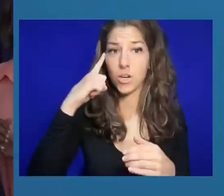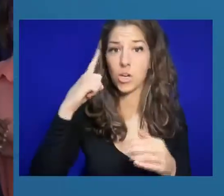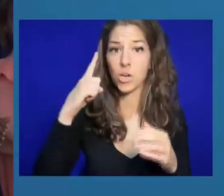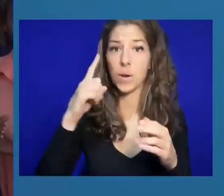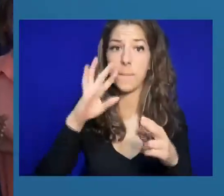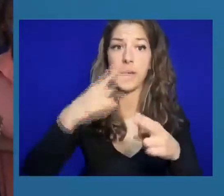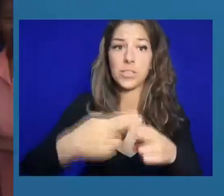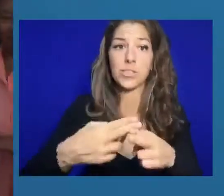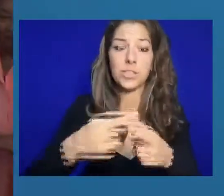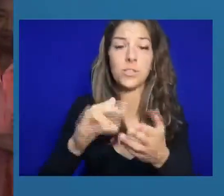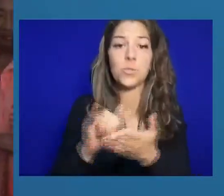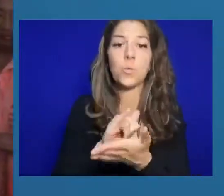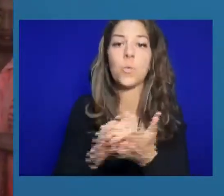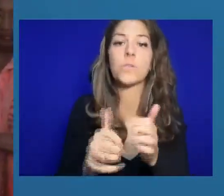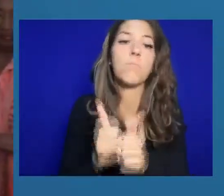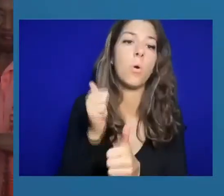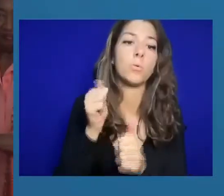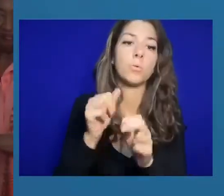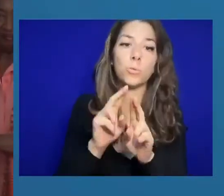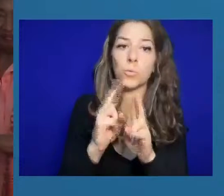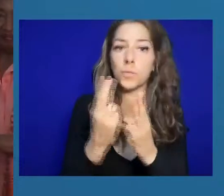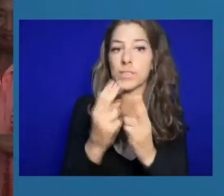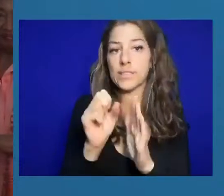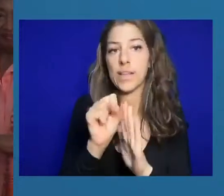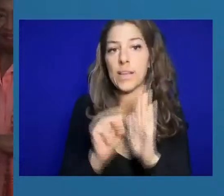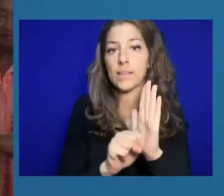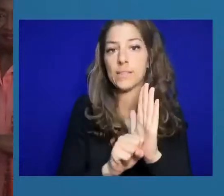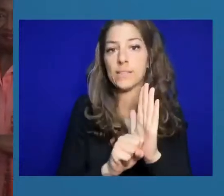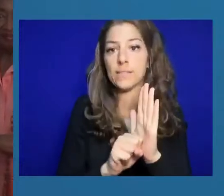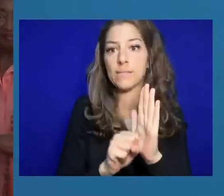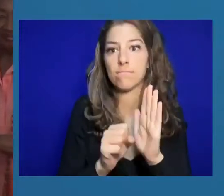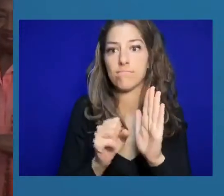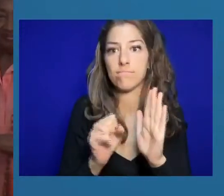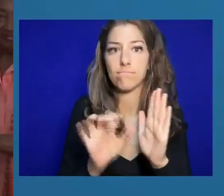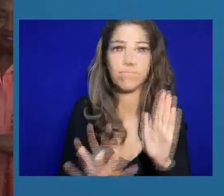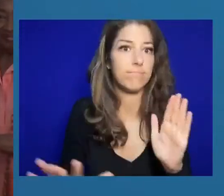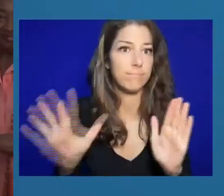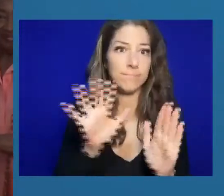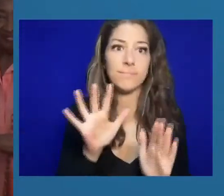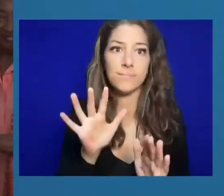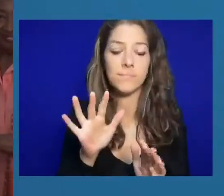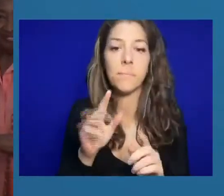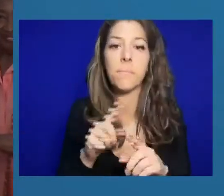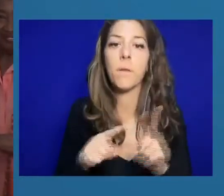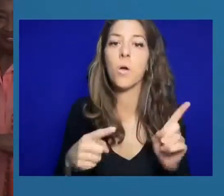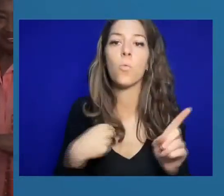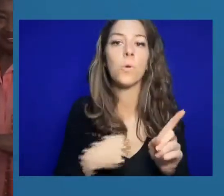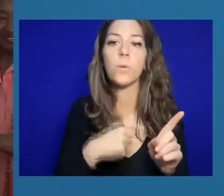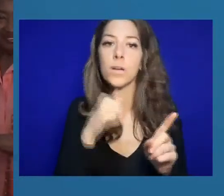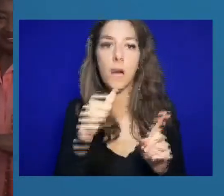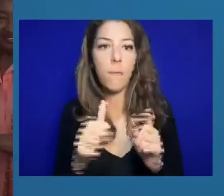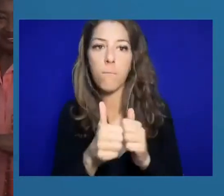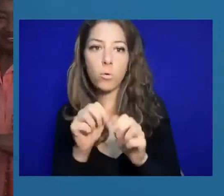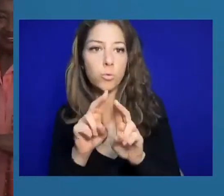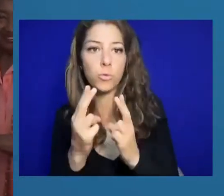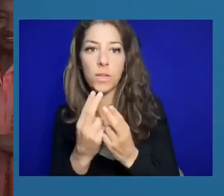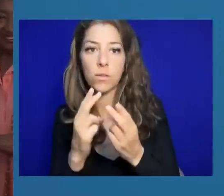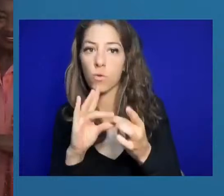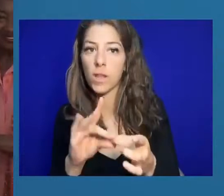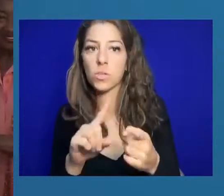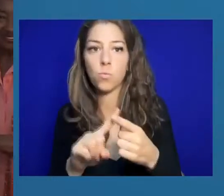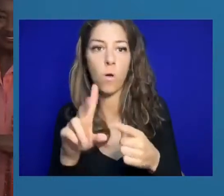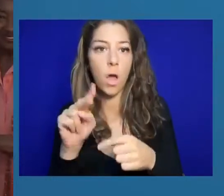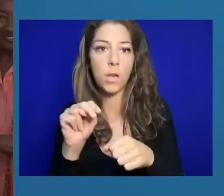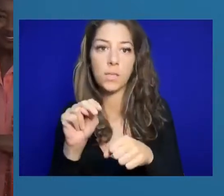York is the most union state in the nation, but yet we weren't the most union when it came to unemployment